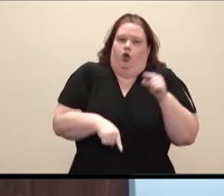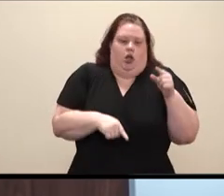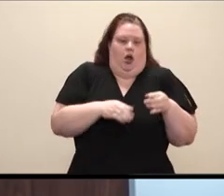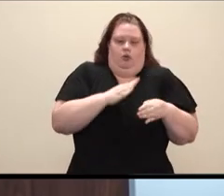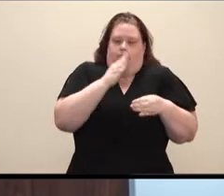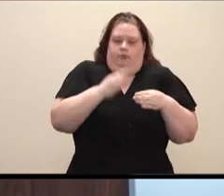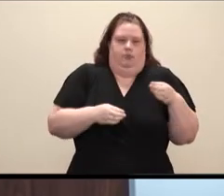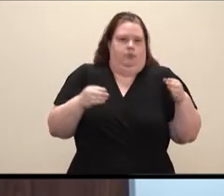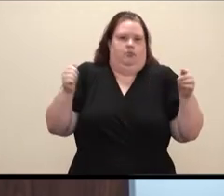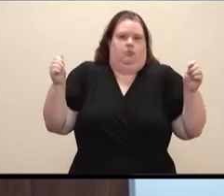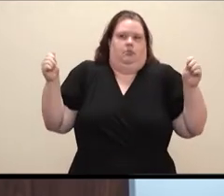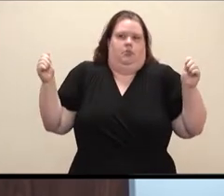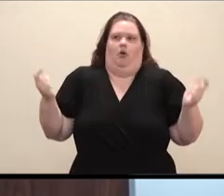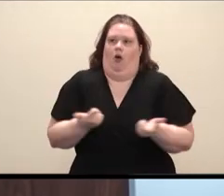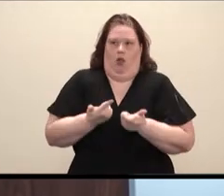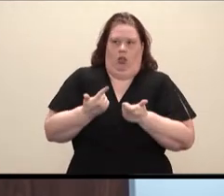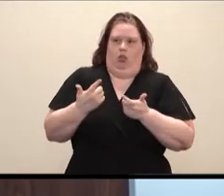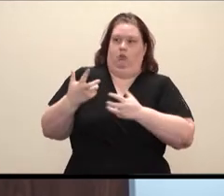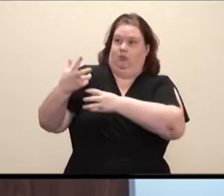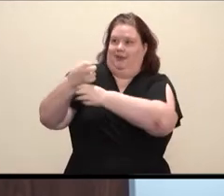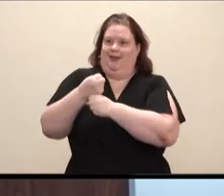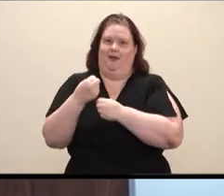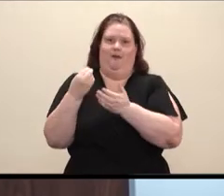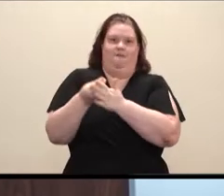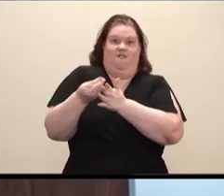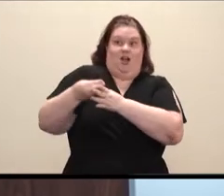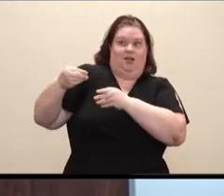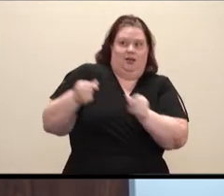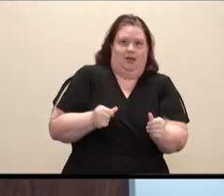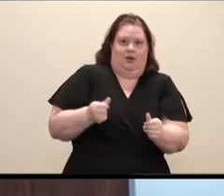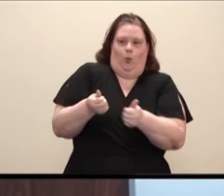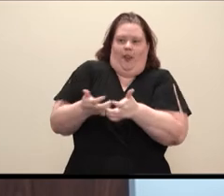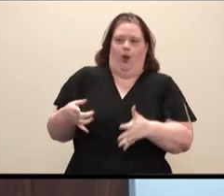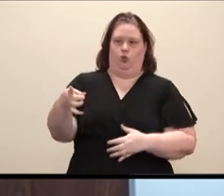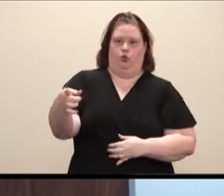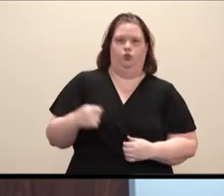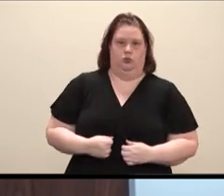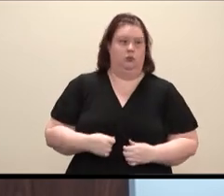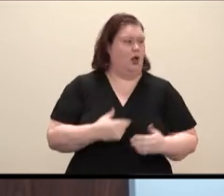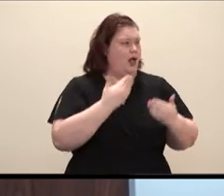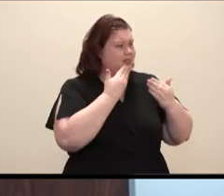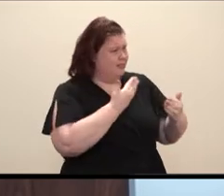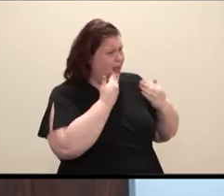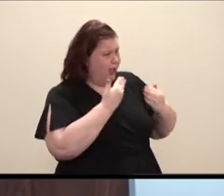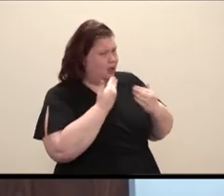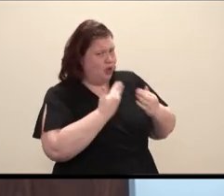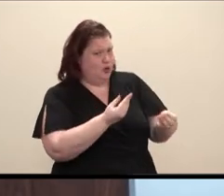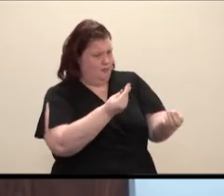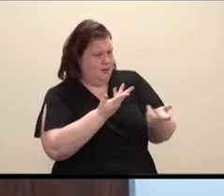funding sources and funded some of what we did without her help. So she really was great.